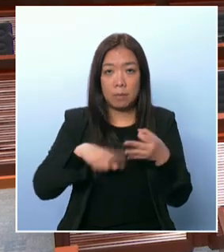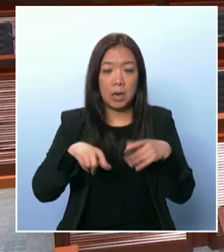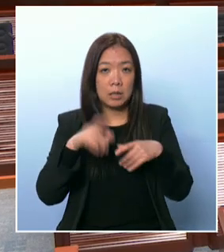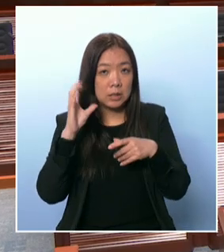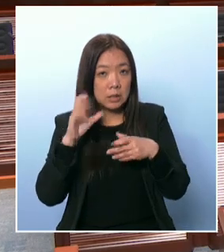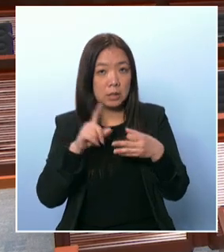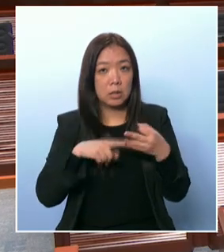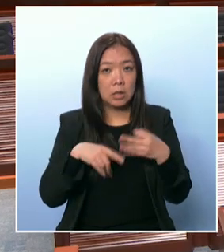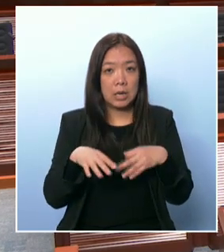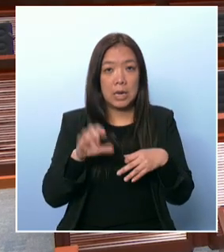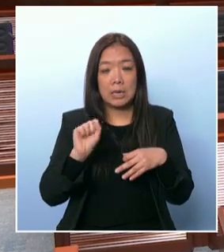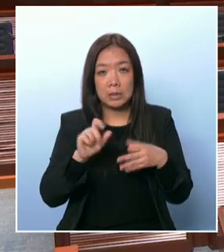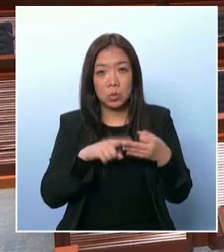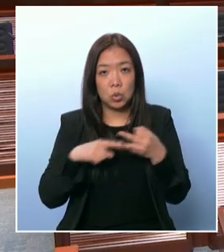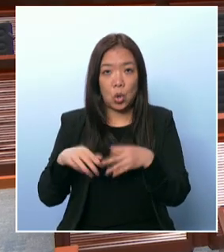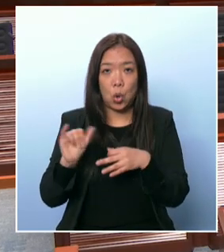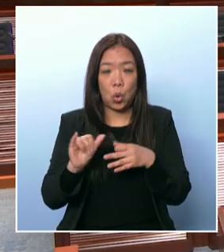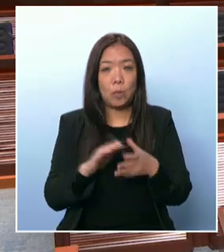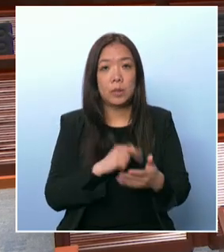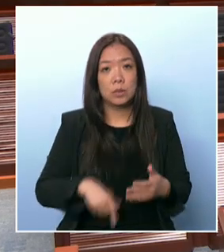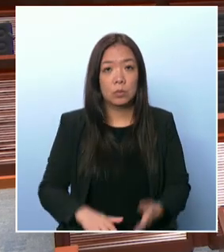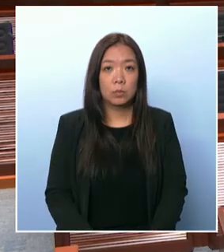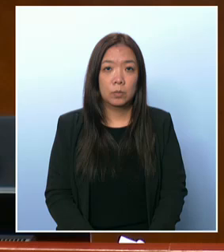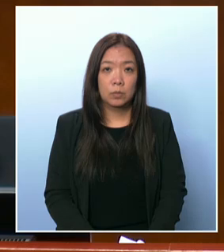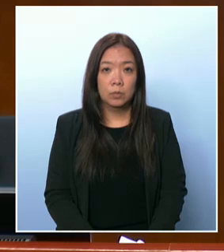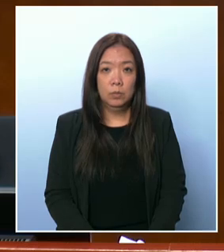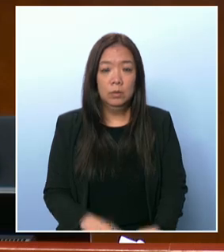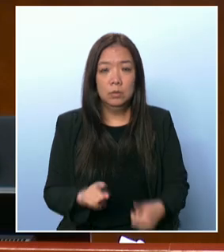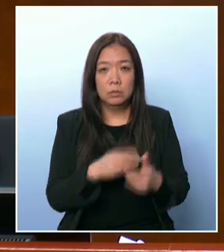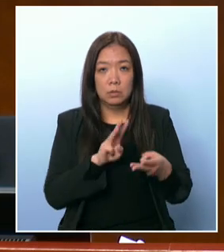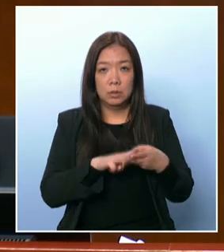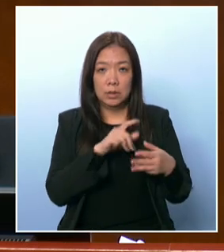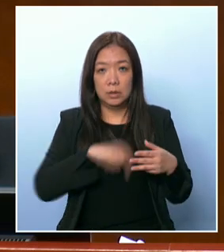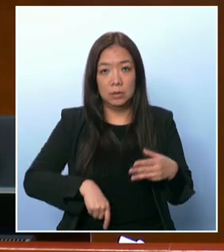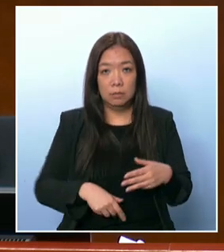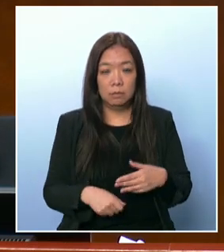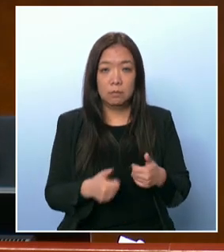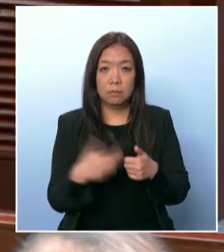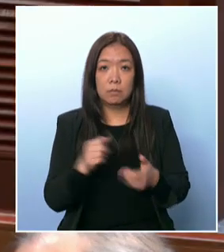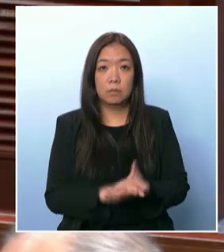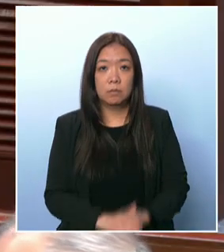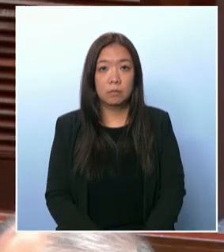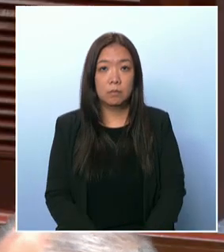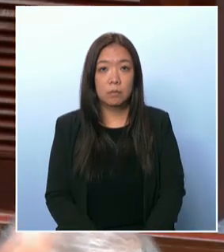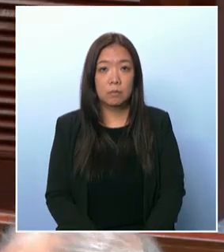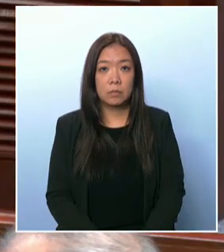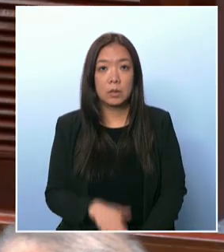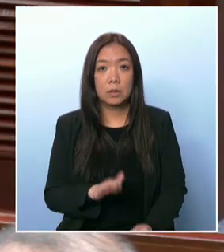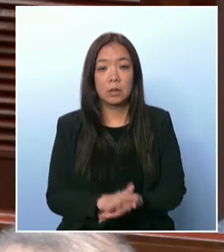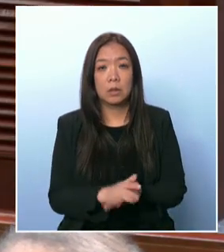Chen Pui Lam, Ms. Connie Lam, Mr. Chen Haofeng, Mr. Peter Xu, and Mr. Benson Lok. Mr. Michael TIEN, please. Thank you,